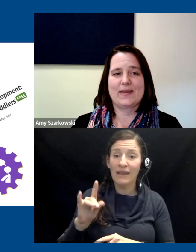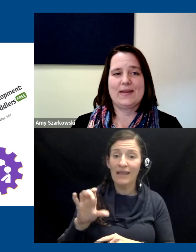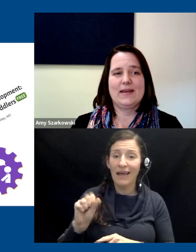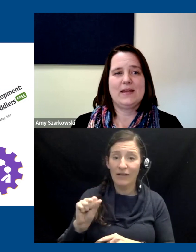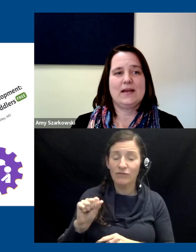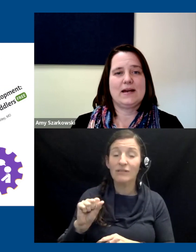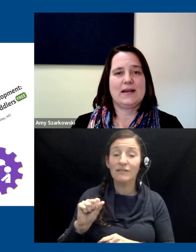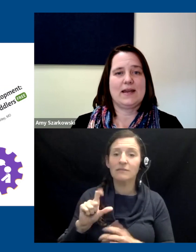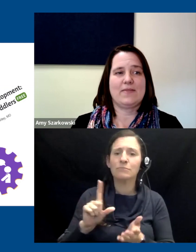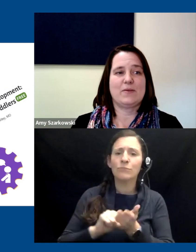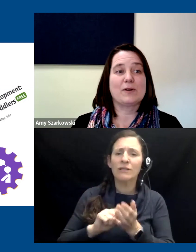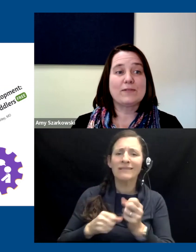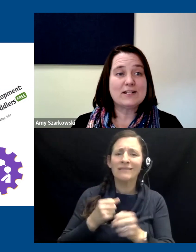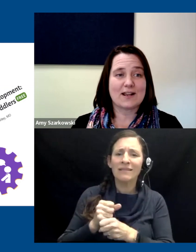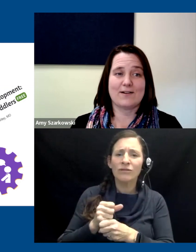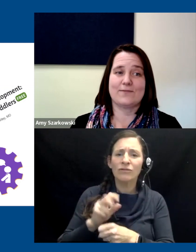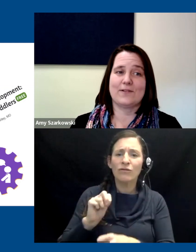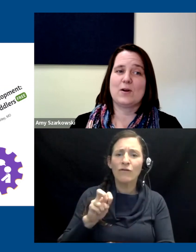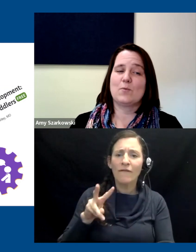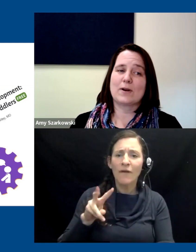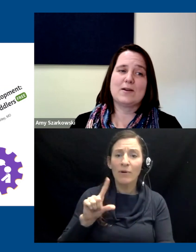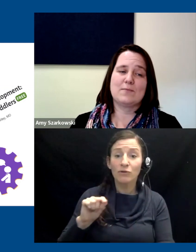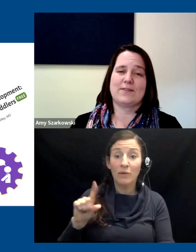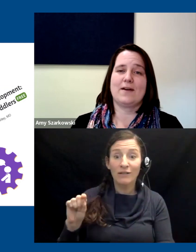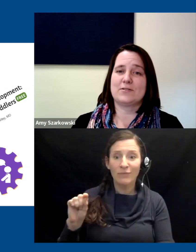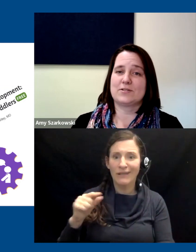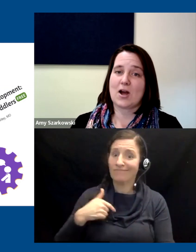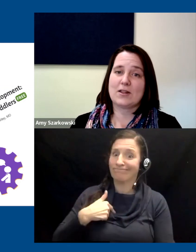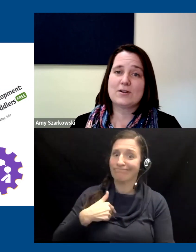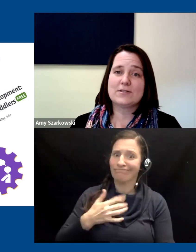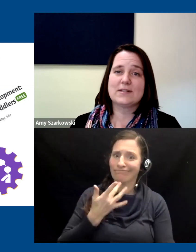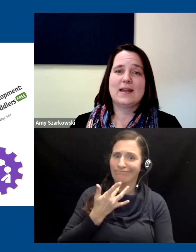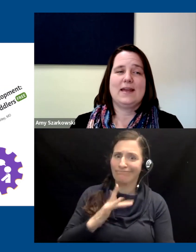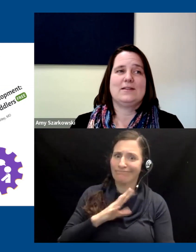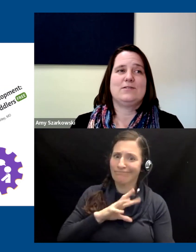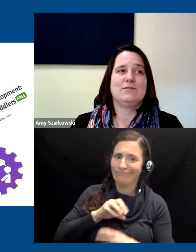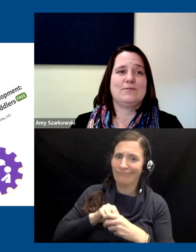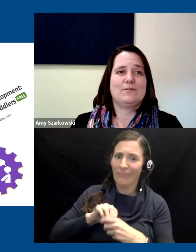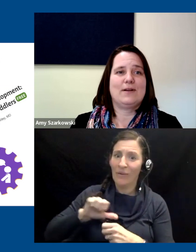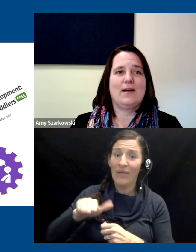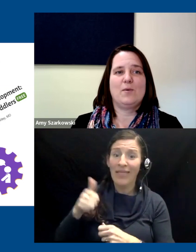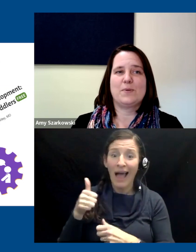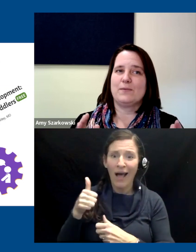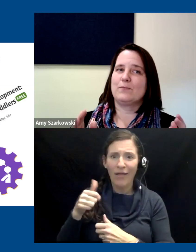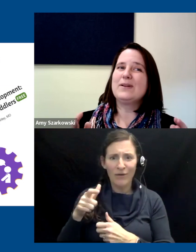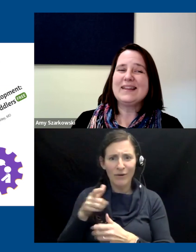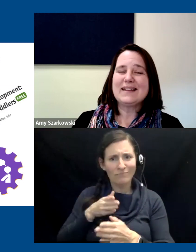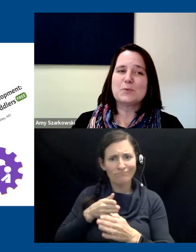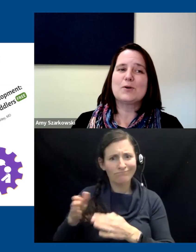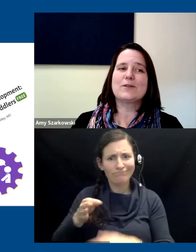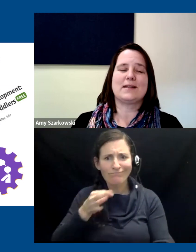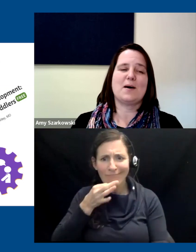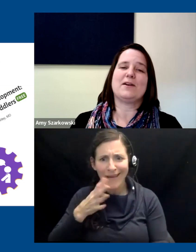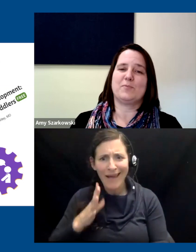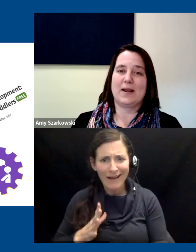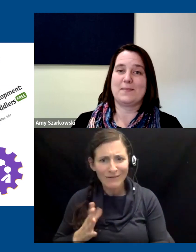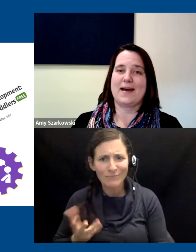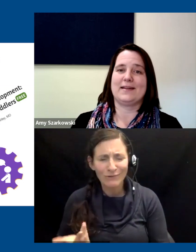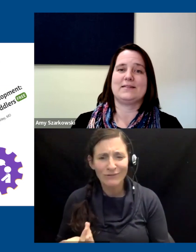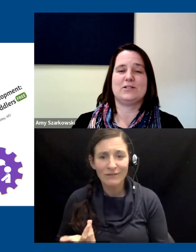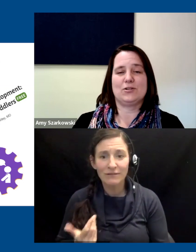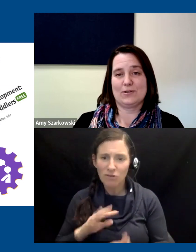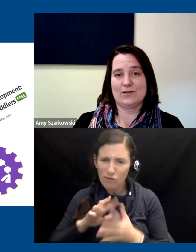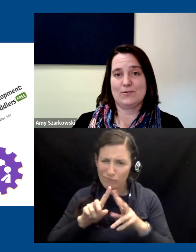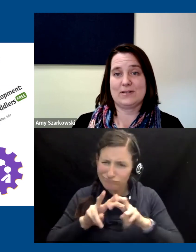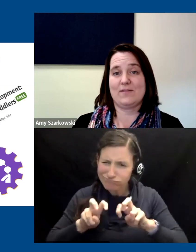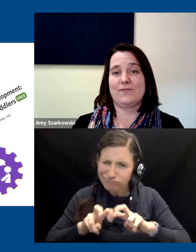I had the privilege of working with other scholars to help really explore this topic of